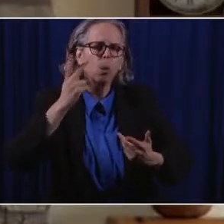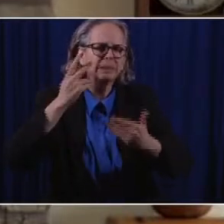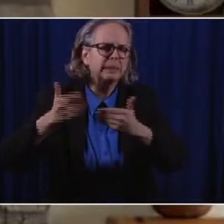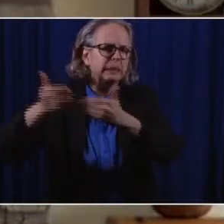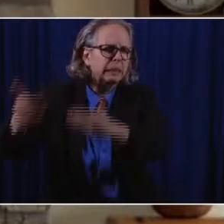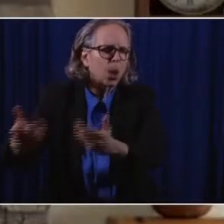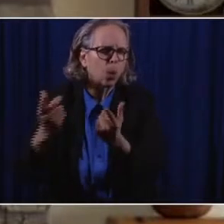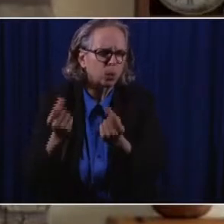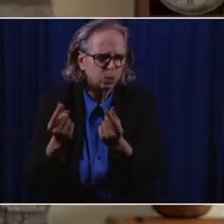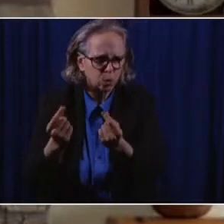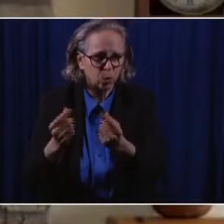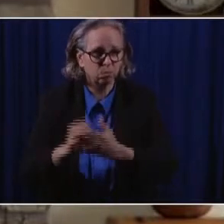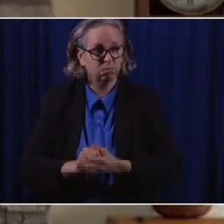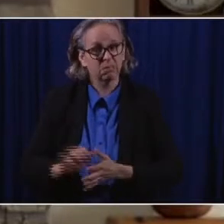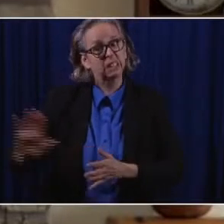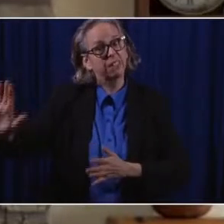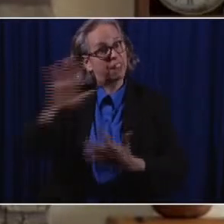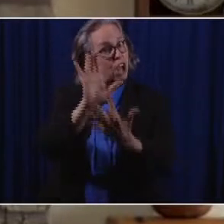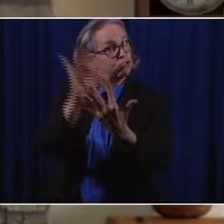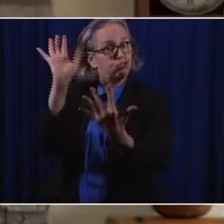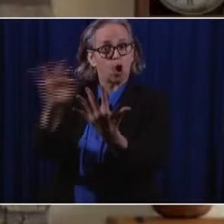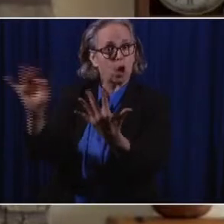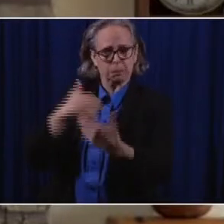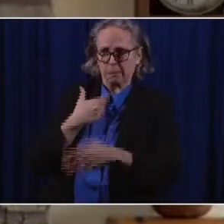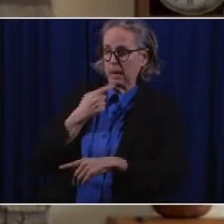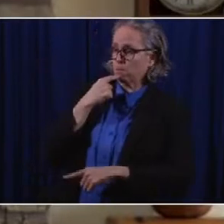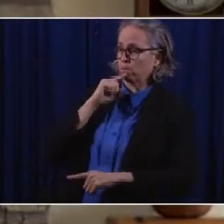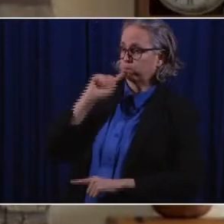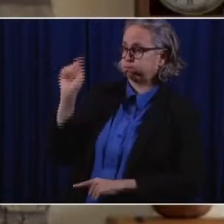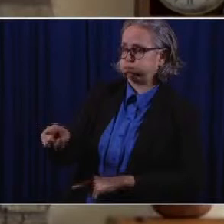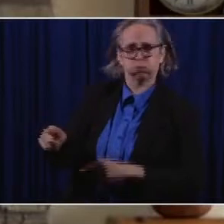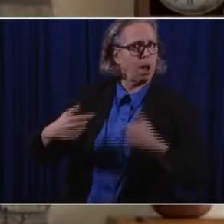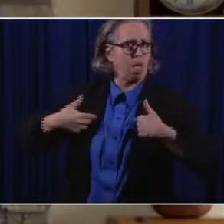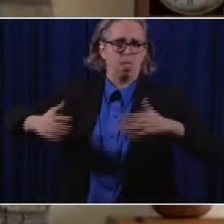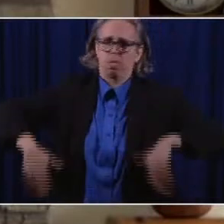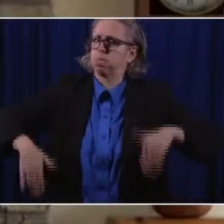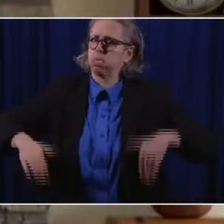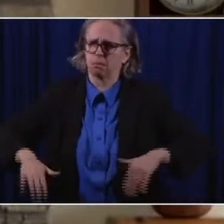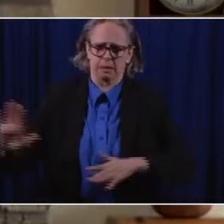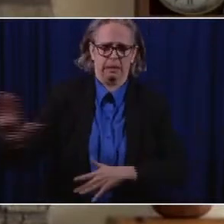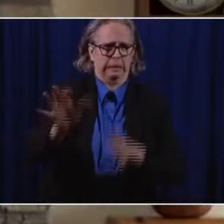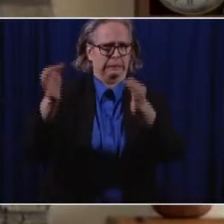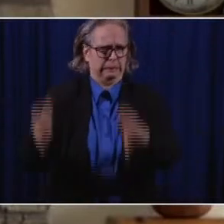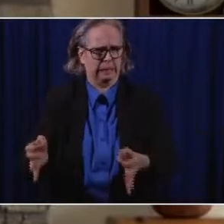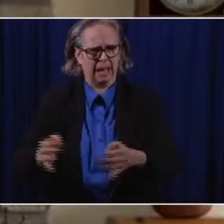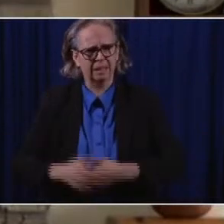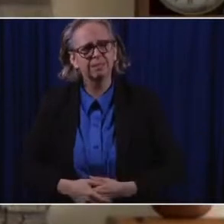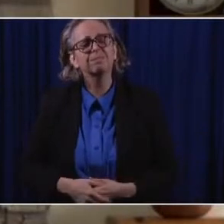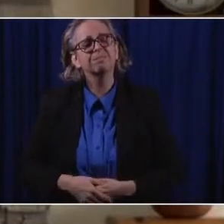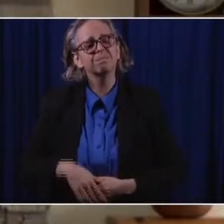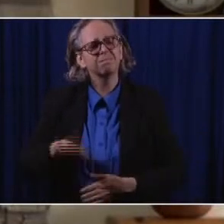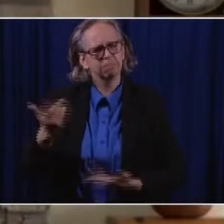that. Let me talk for a moment about sports.